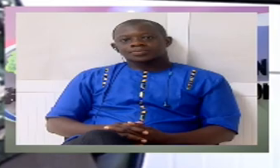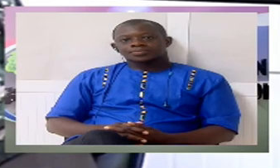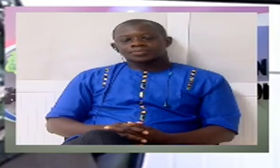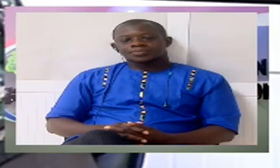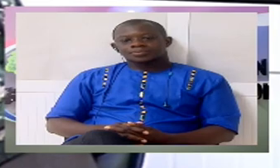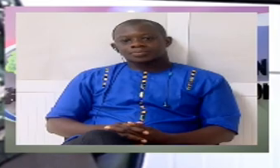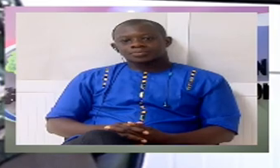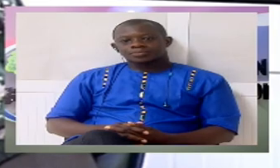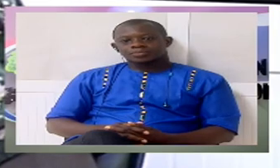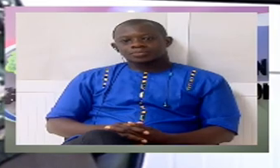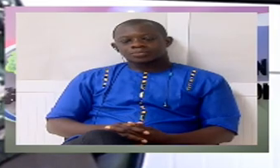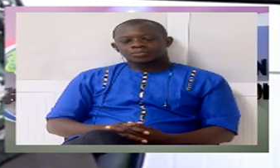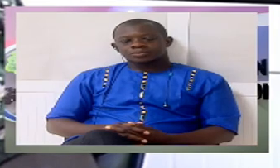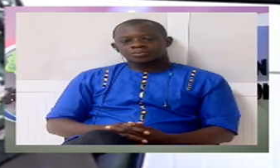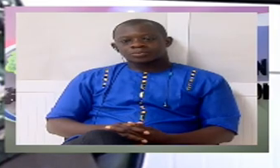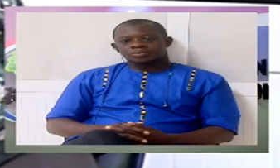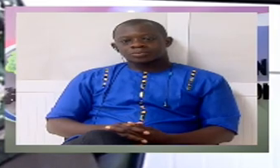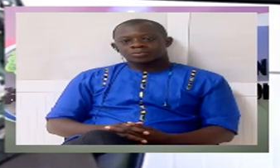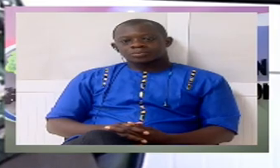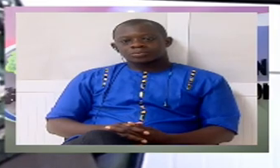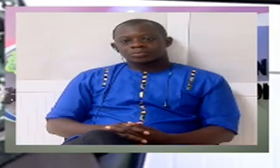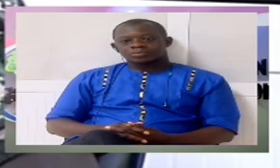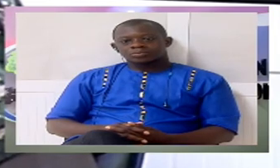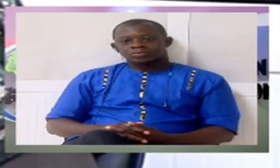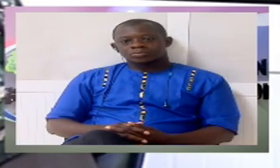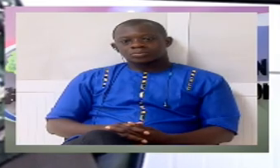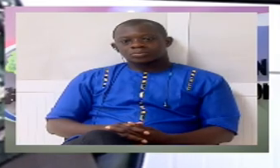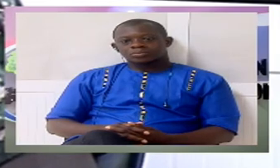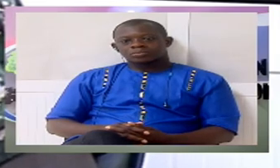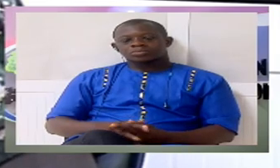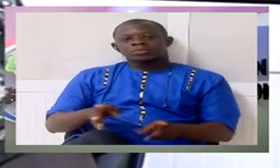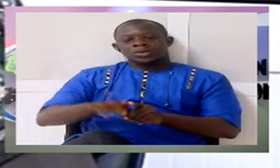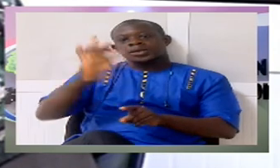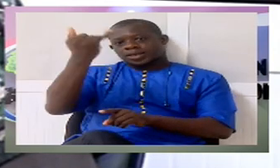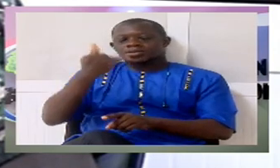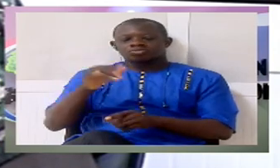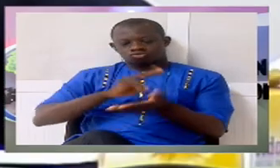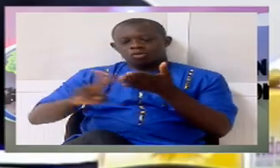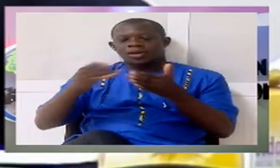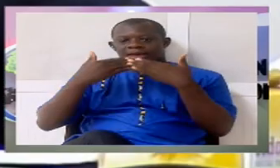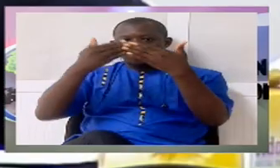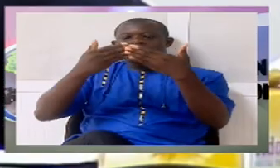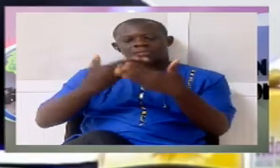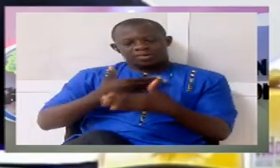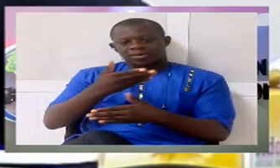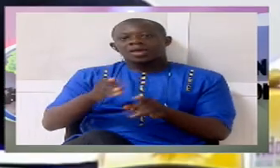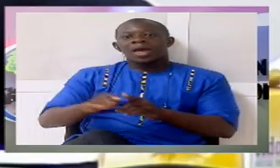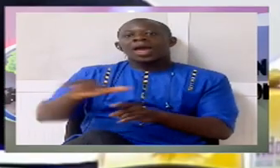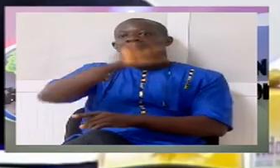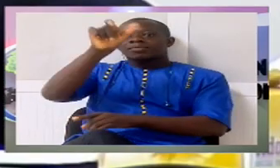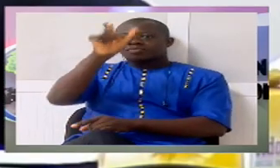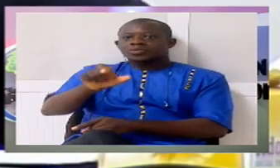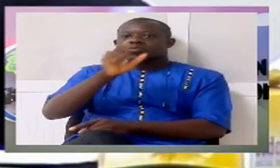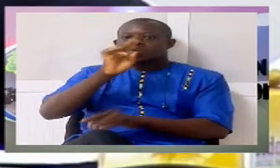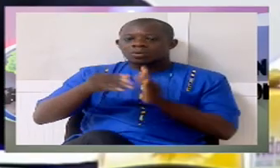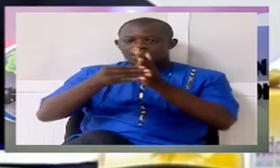la. Dina jokko ak ki nga xamné mom moy commander bi. Could he inform? Usually inform him. And the convoy commander would have